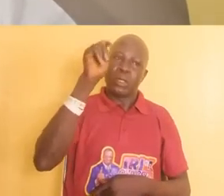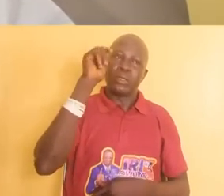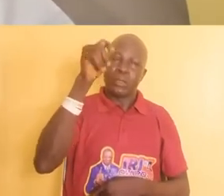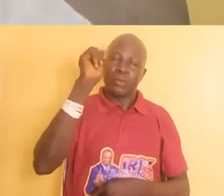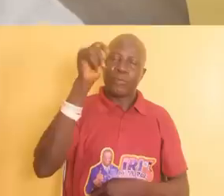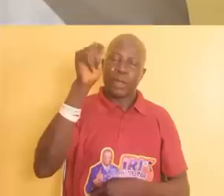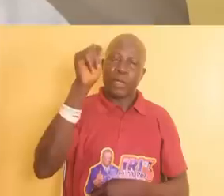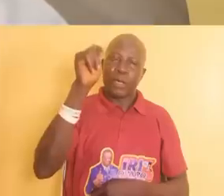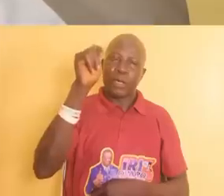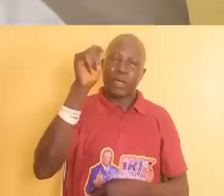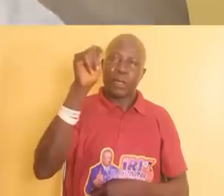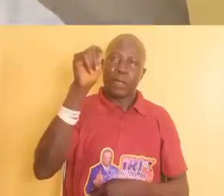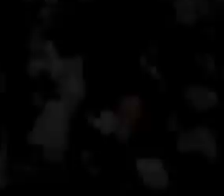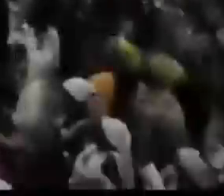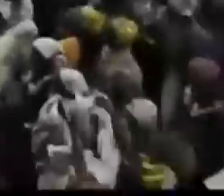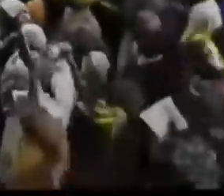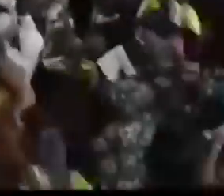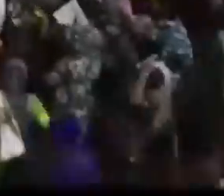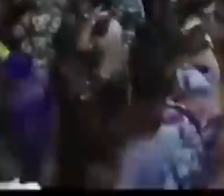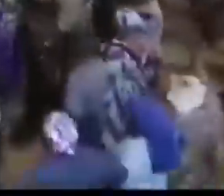me testify.